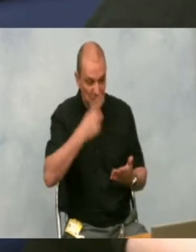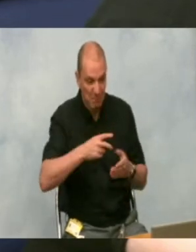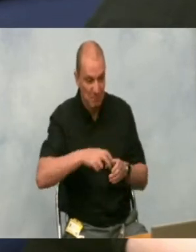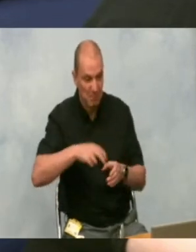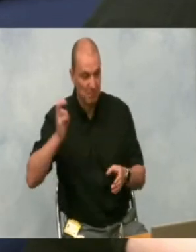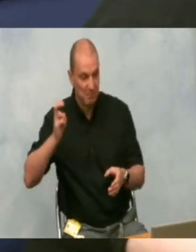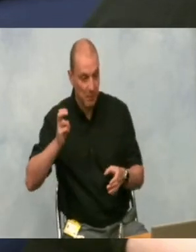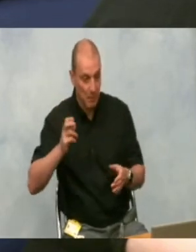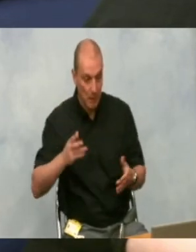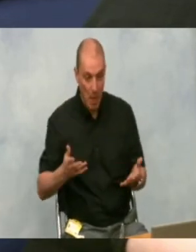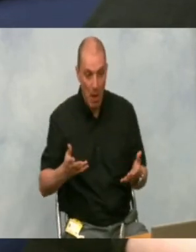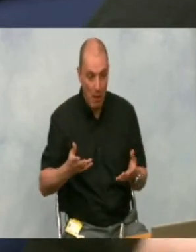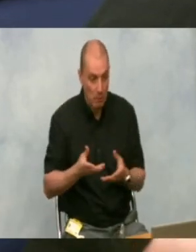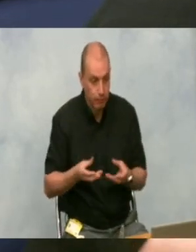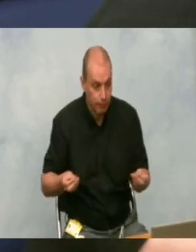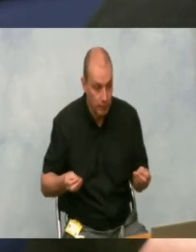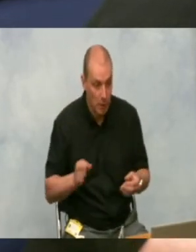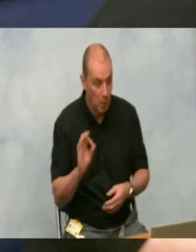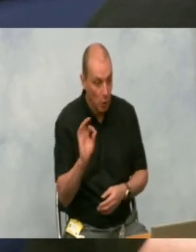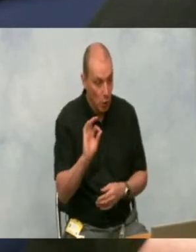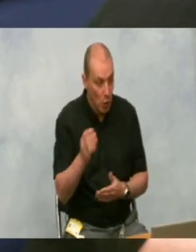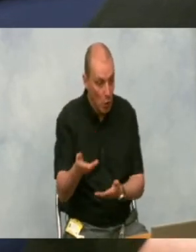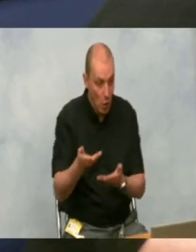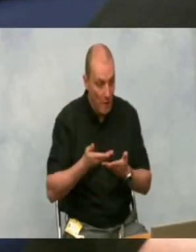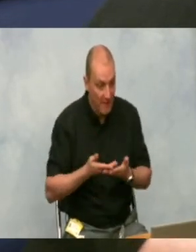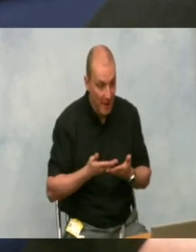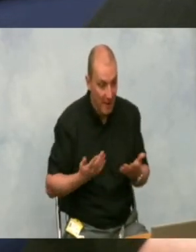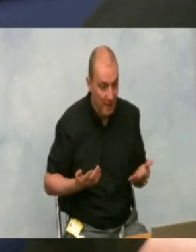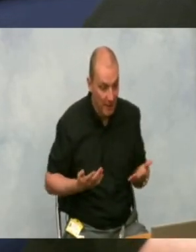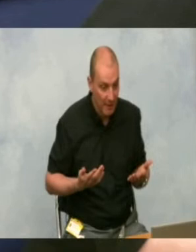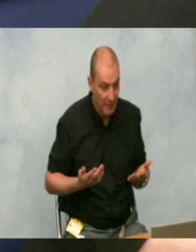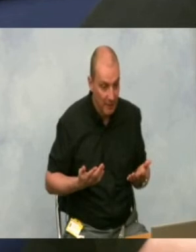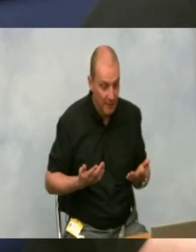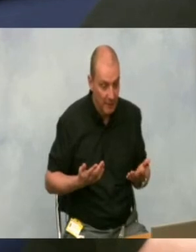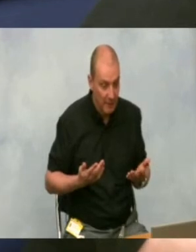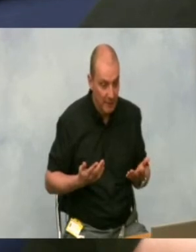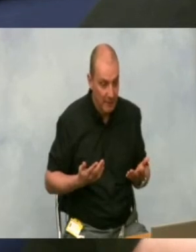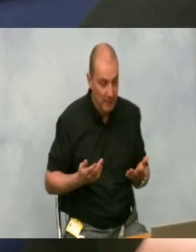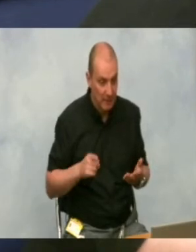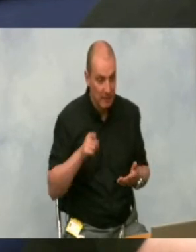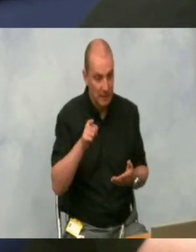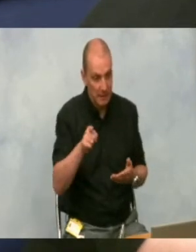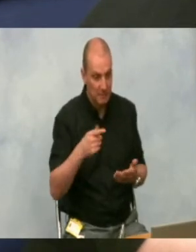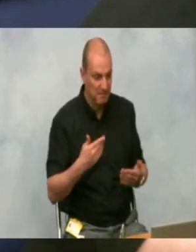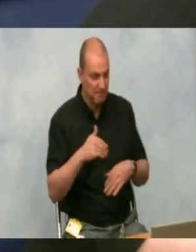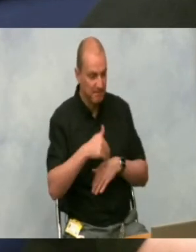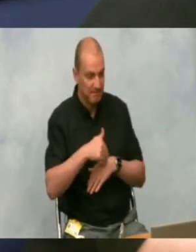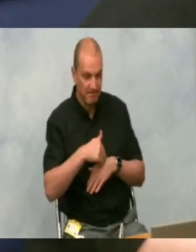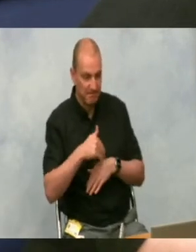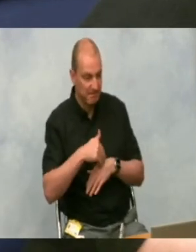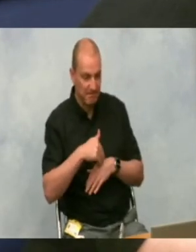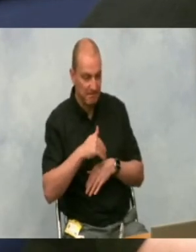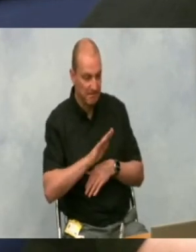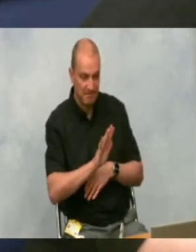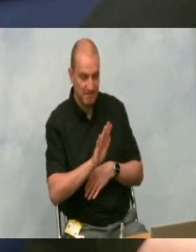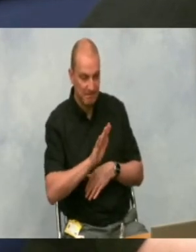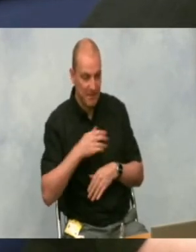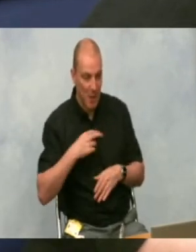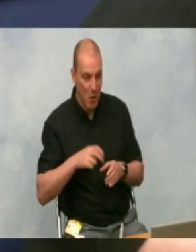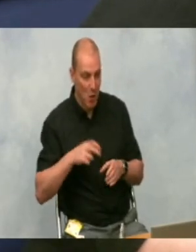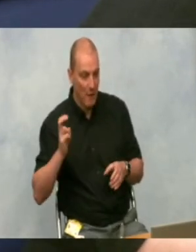it, and it's no worth the money. So I understand what people are saying,